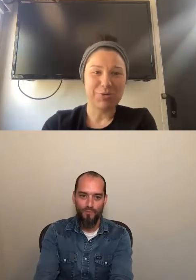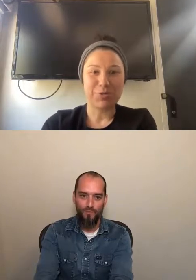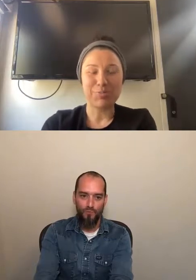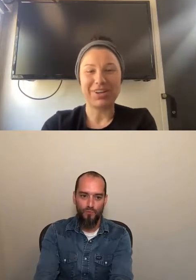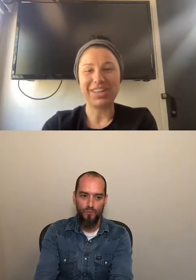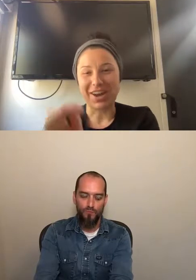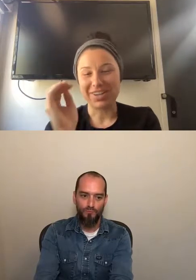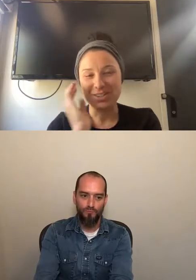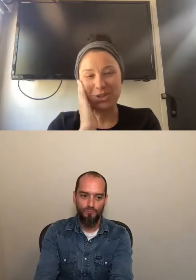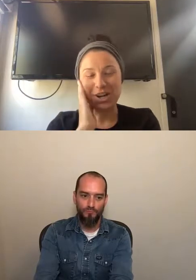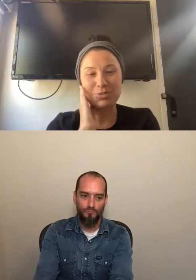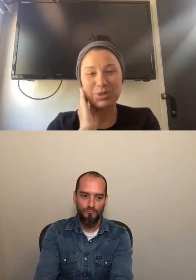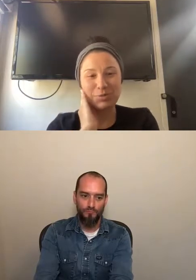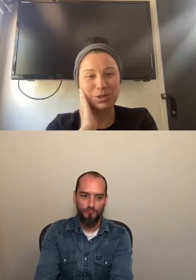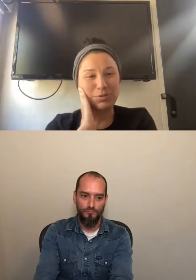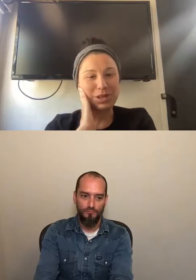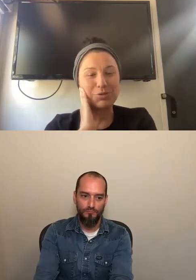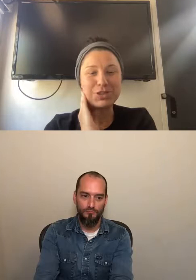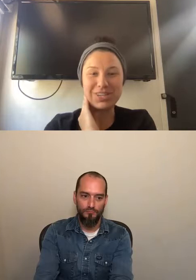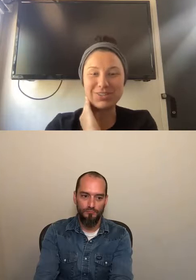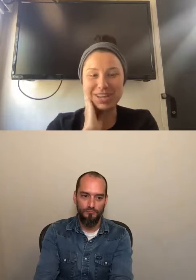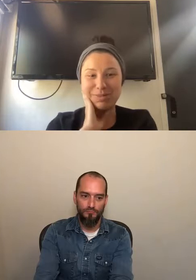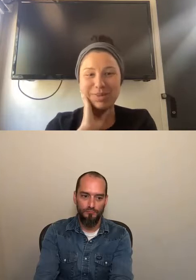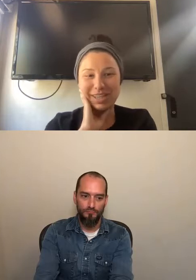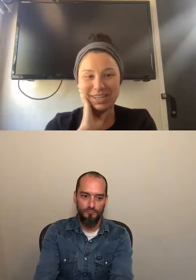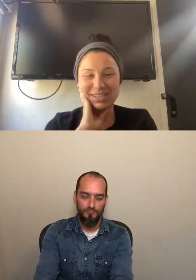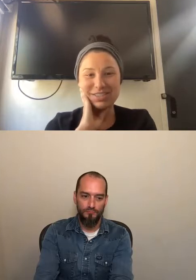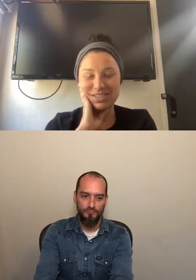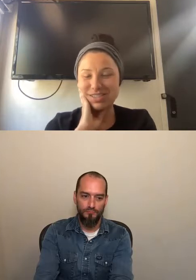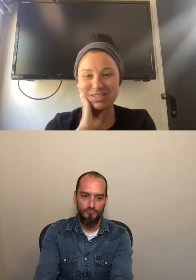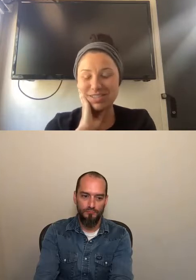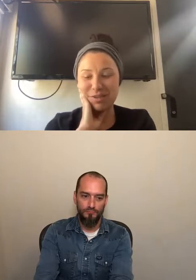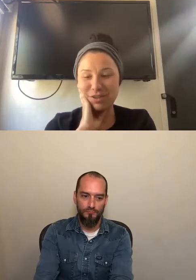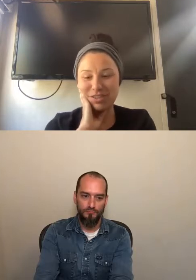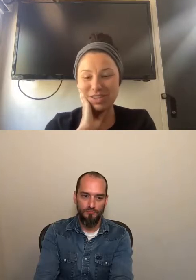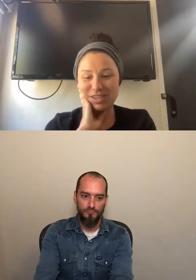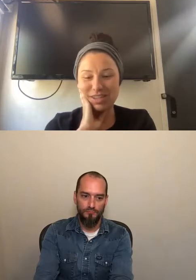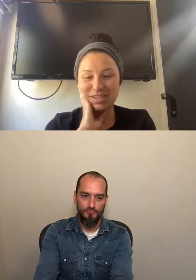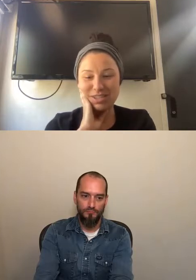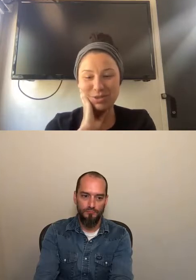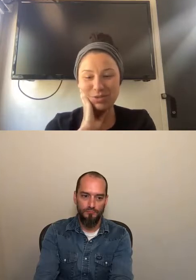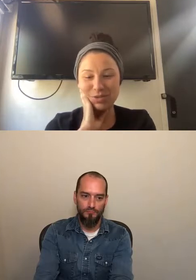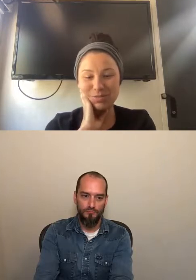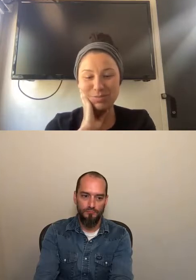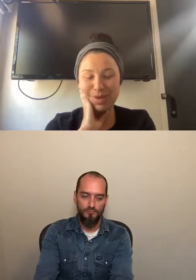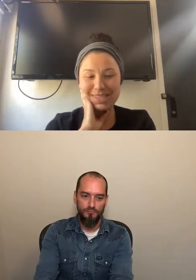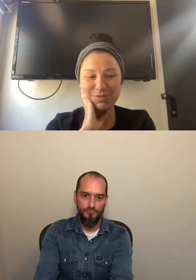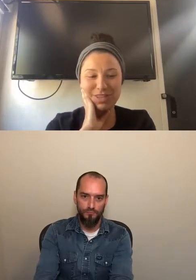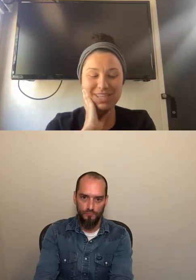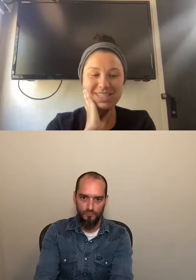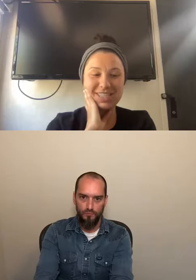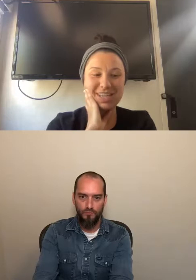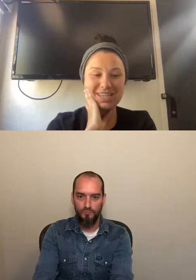Well, we're beyond the hour here, Josh, and we really appreciate your time and just effort into this whole mess